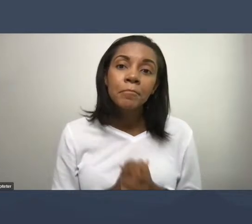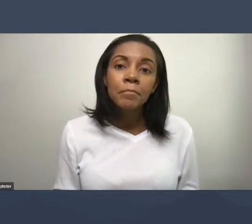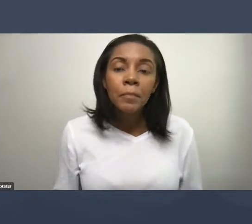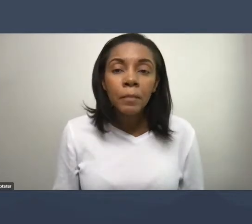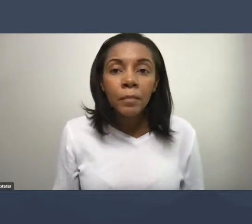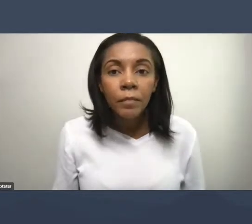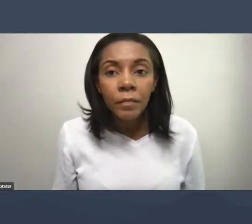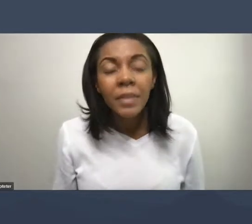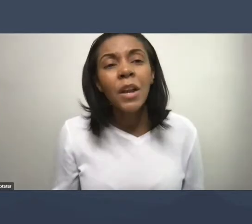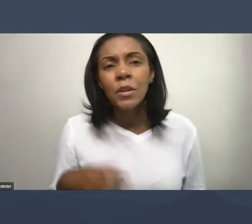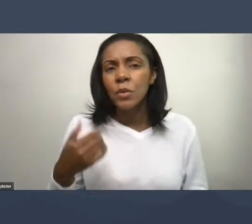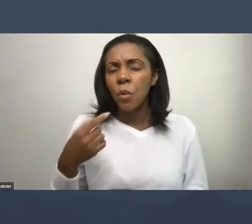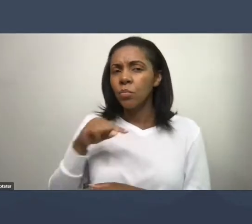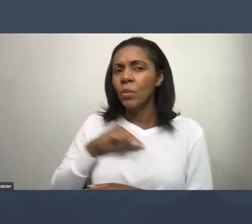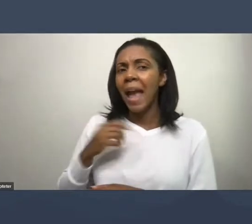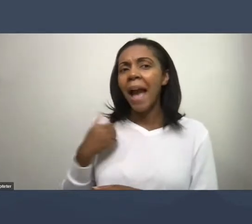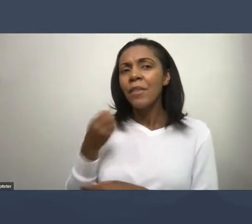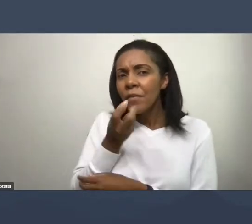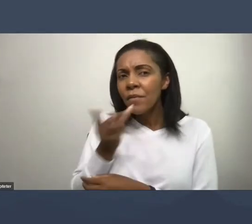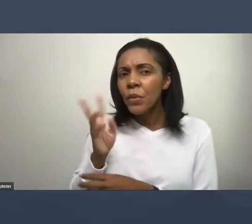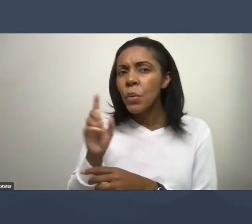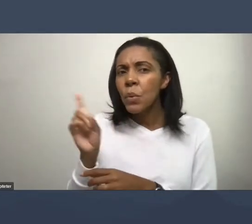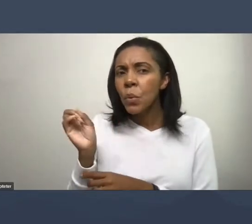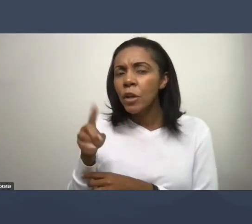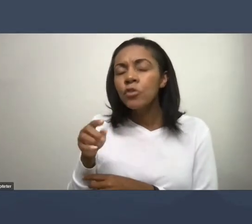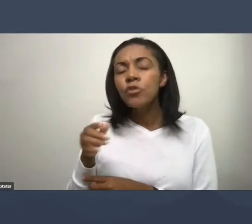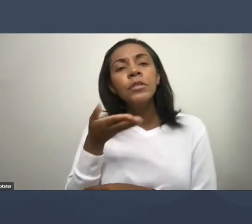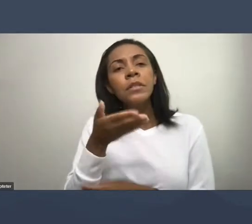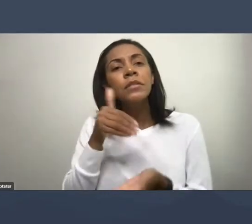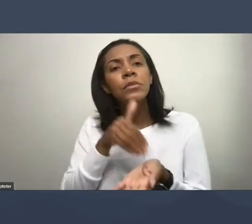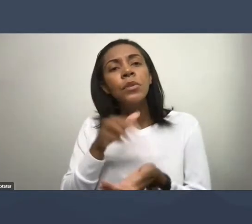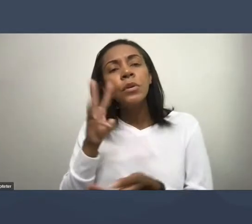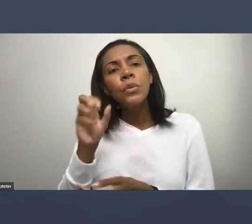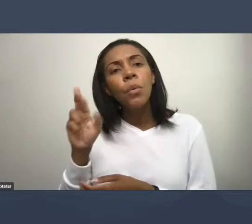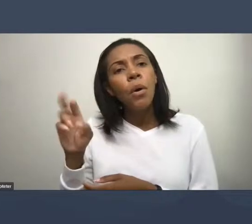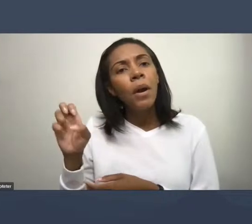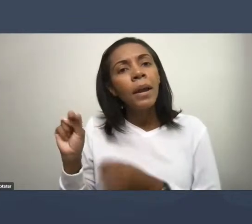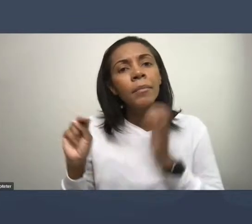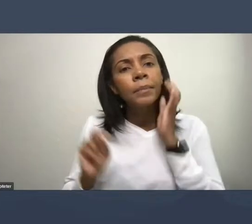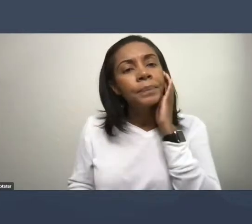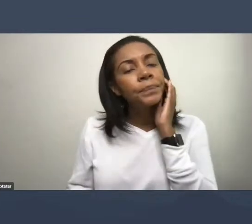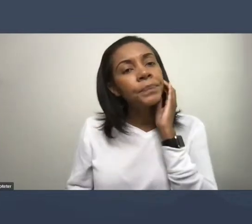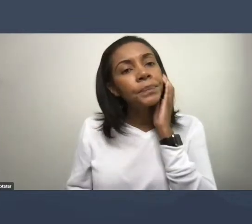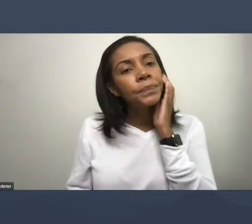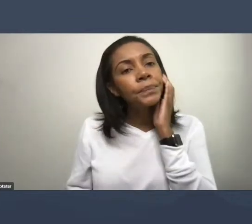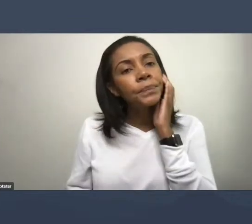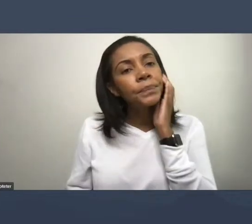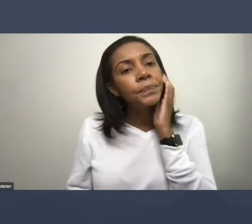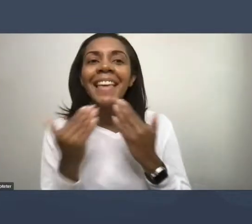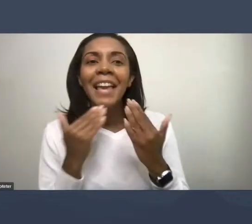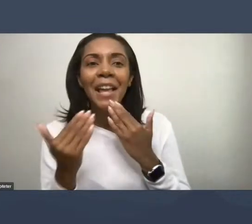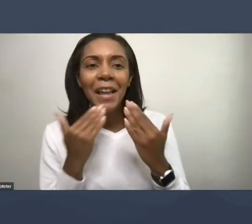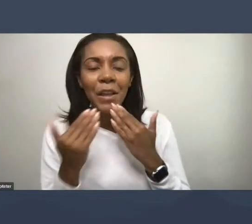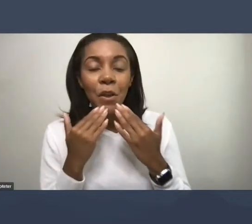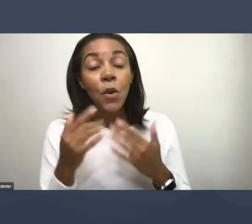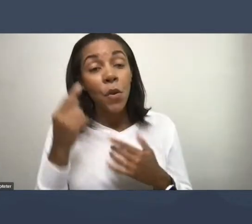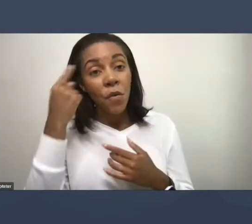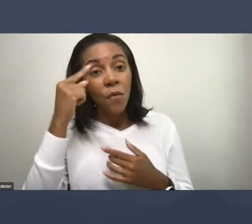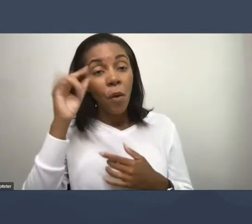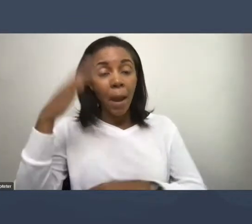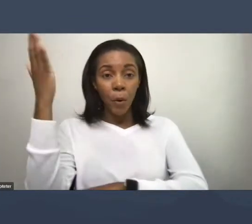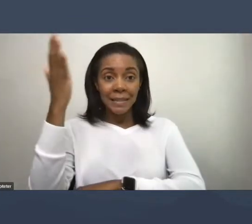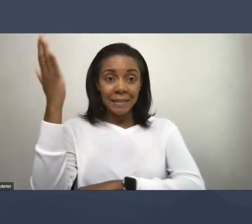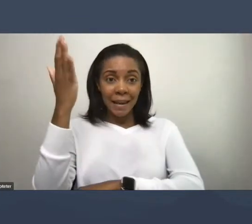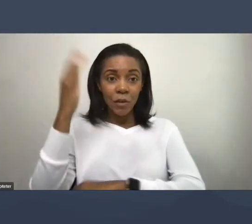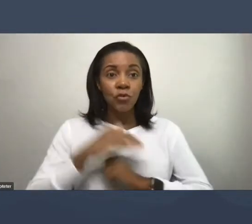We have a couple of questions. Dr. Warren, anybody else? Thank you. Thank you for that